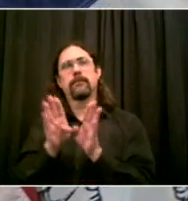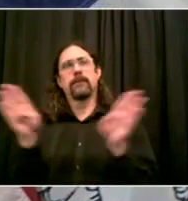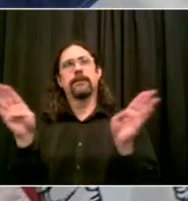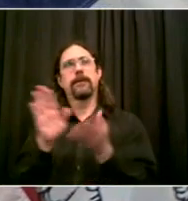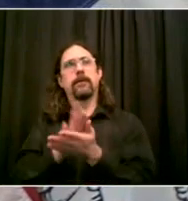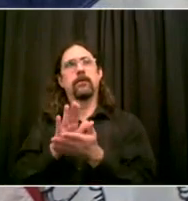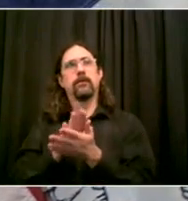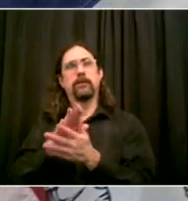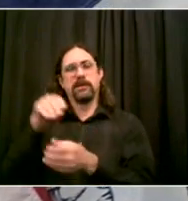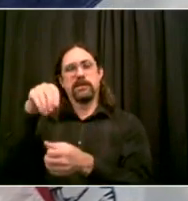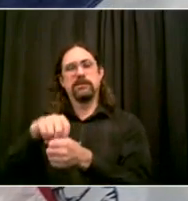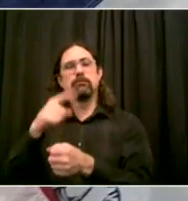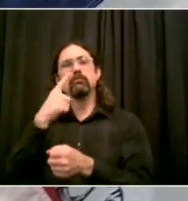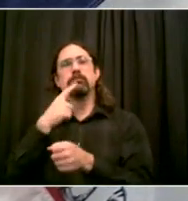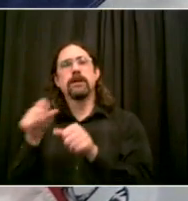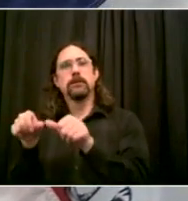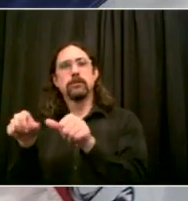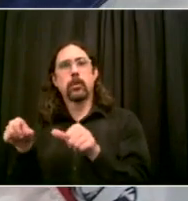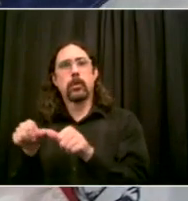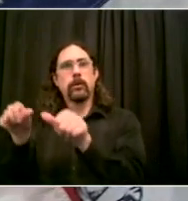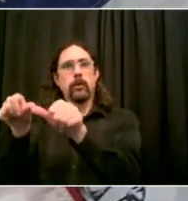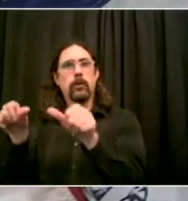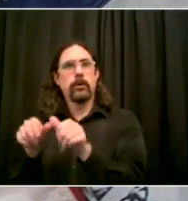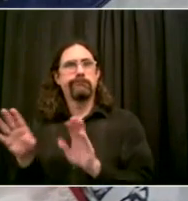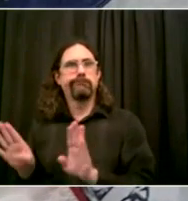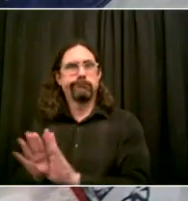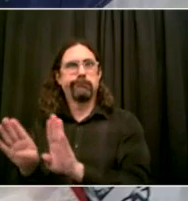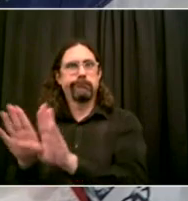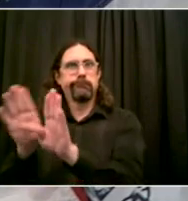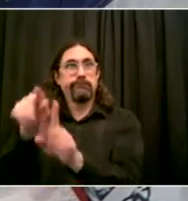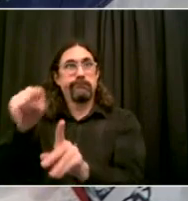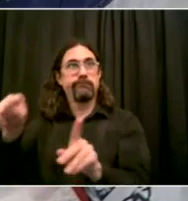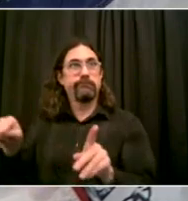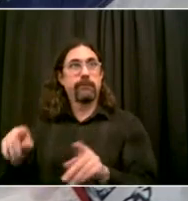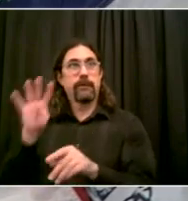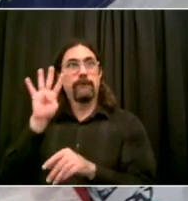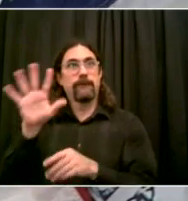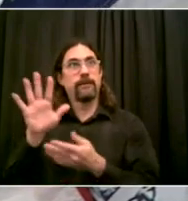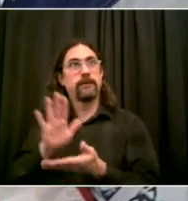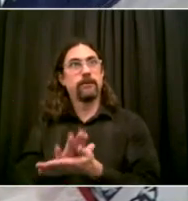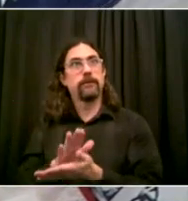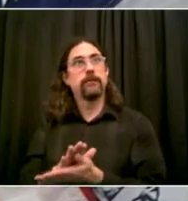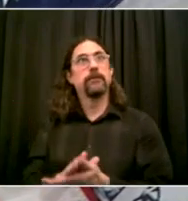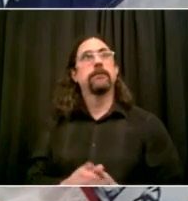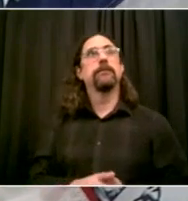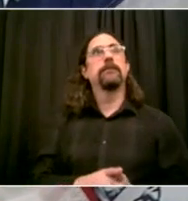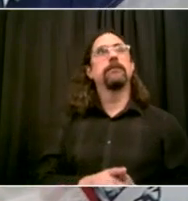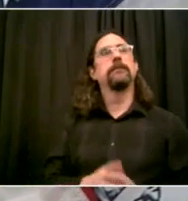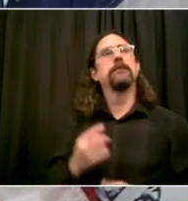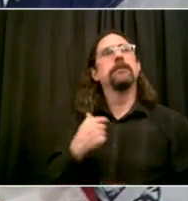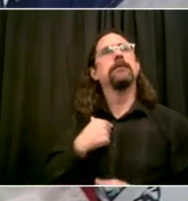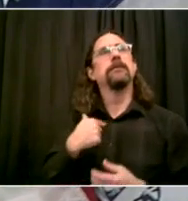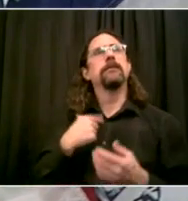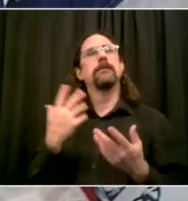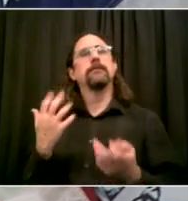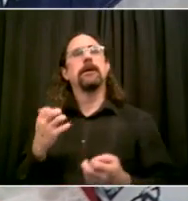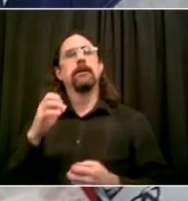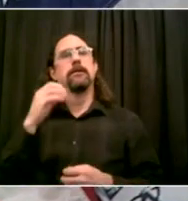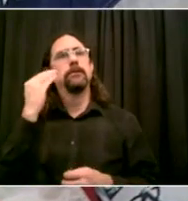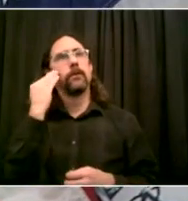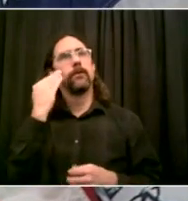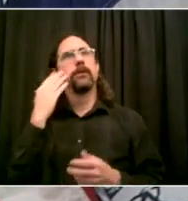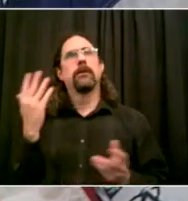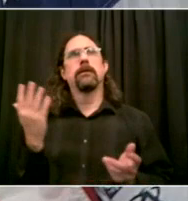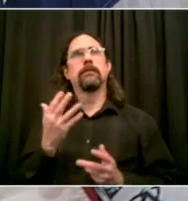be opened. And you said you were going to take a look at it. What's the plan for those schools? Are you going to try